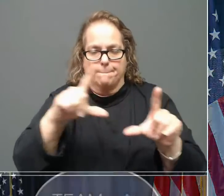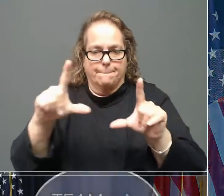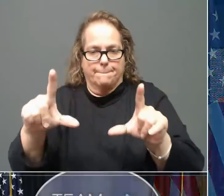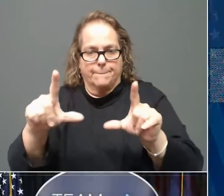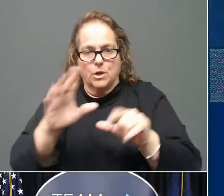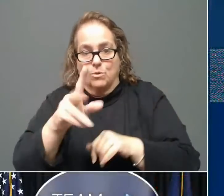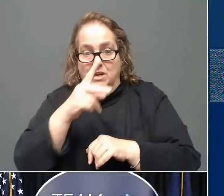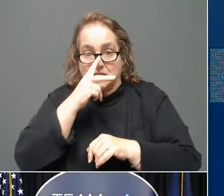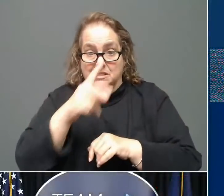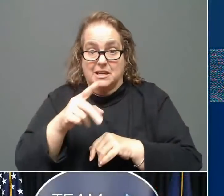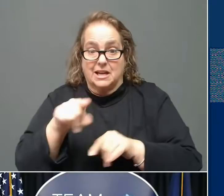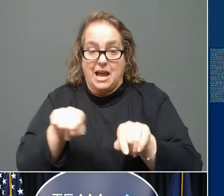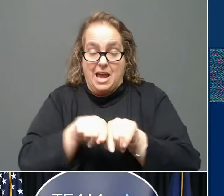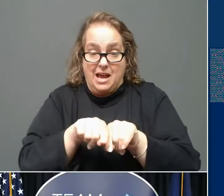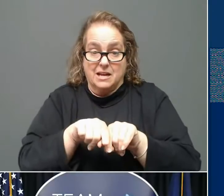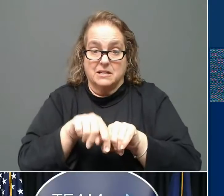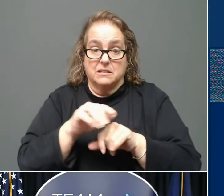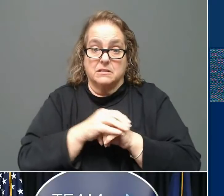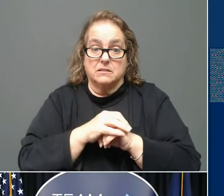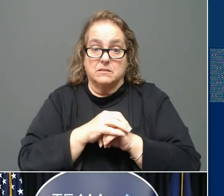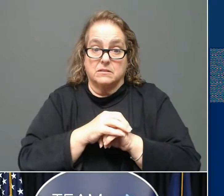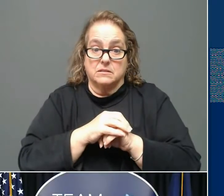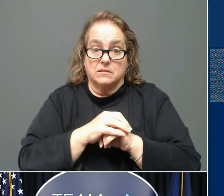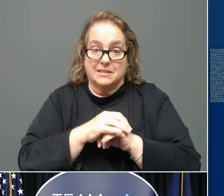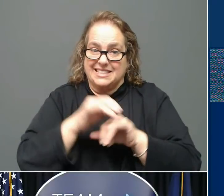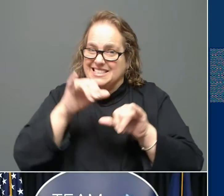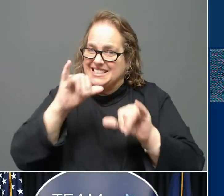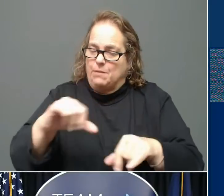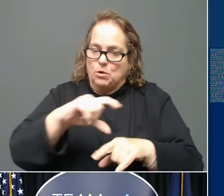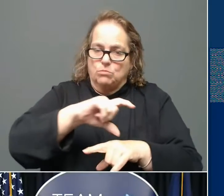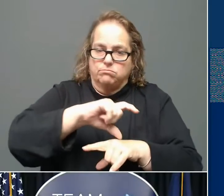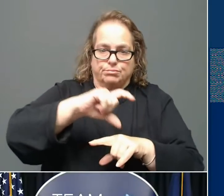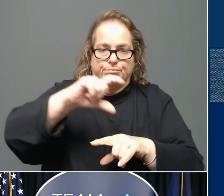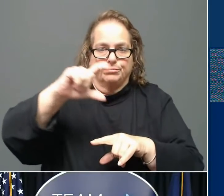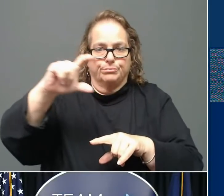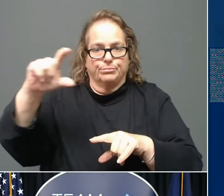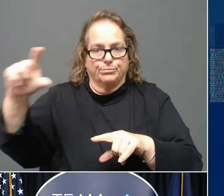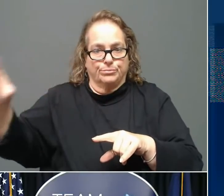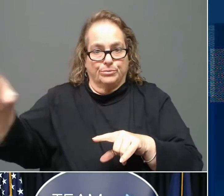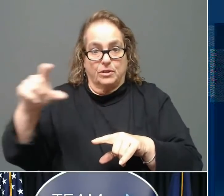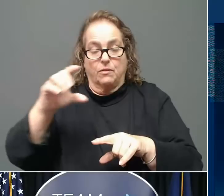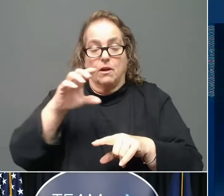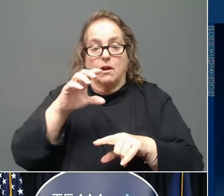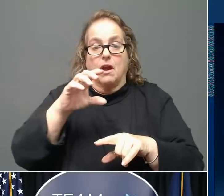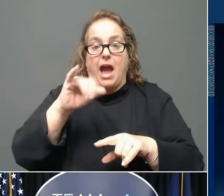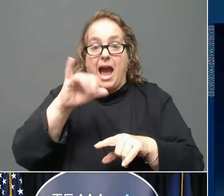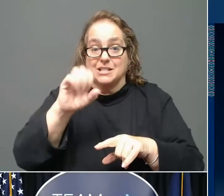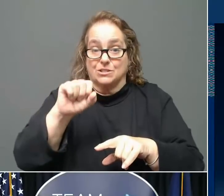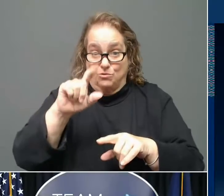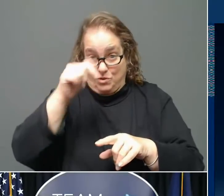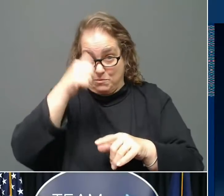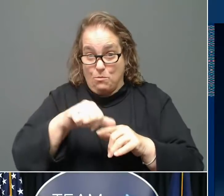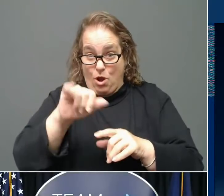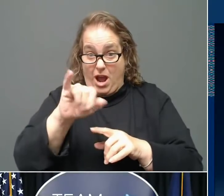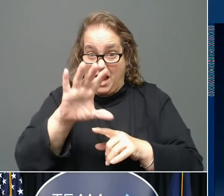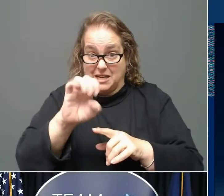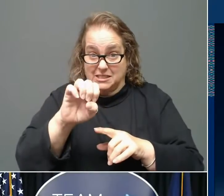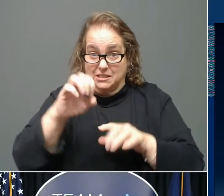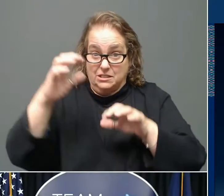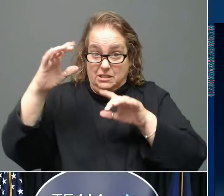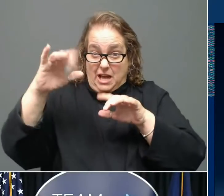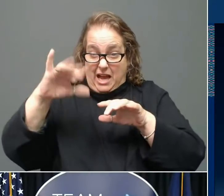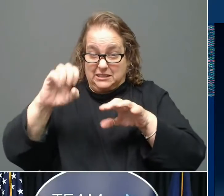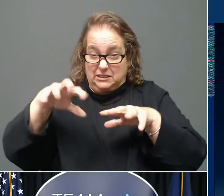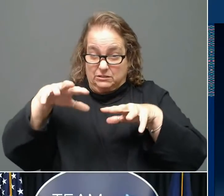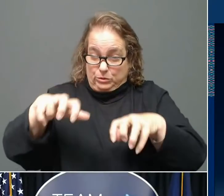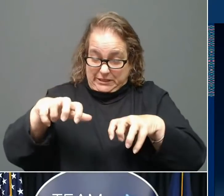swath cut very similar path across the Commonwealth as the ice storm did. You're now looking at down